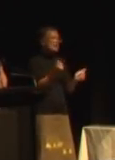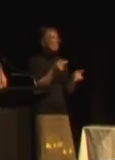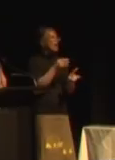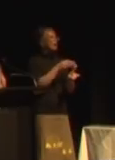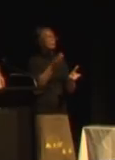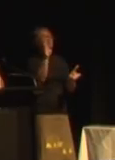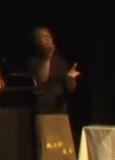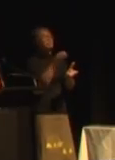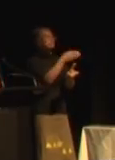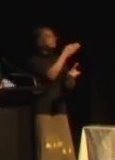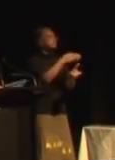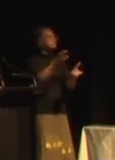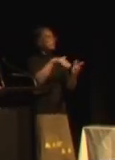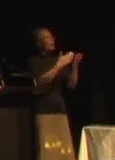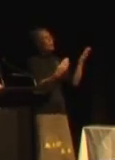and blah, blah, blah.